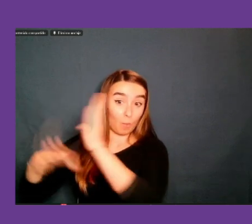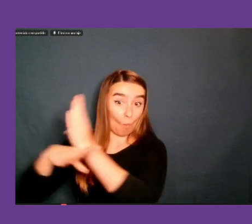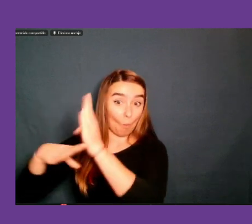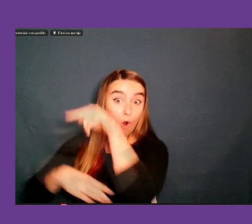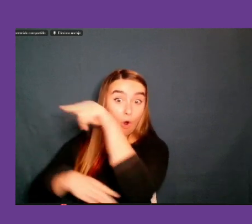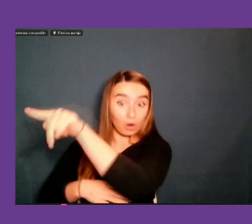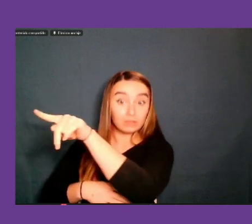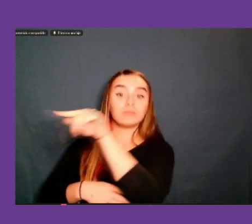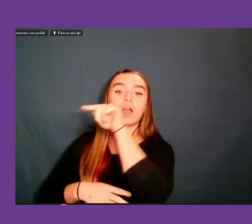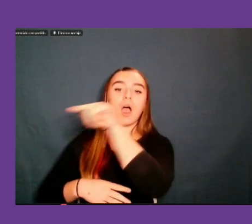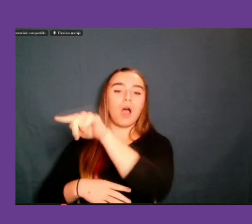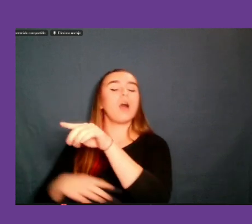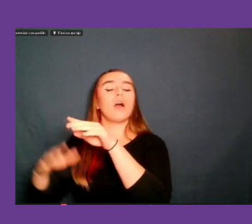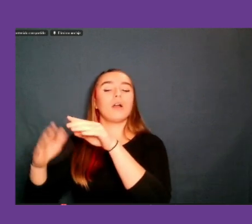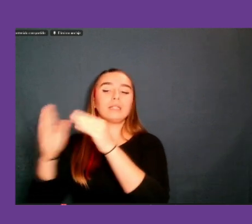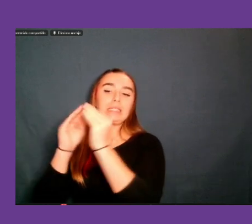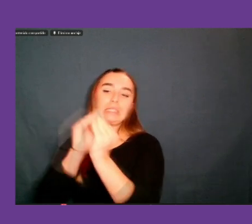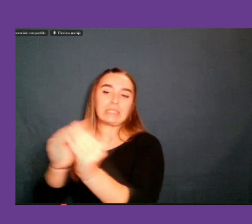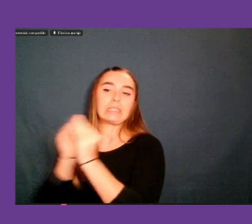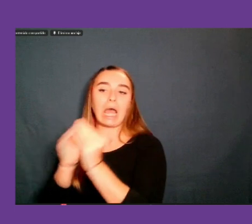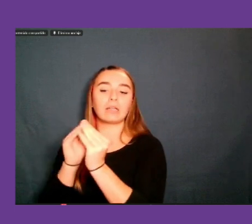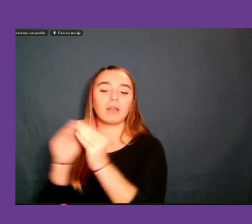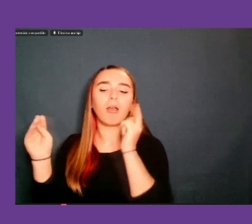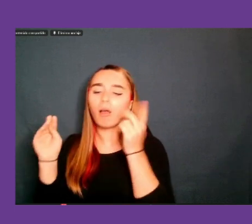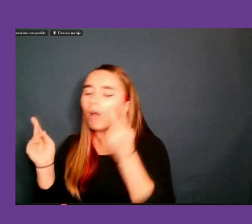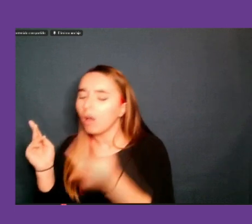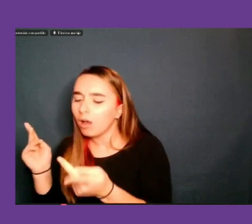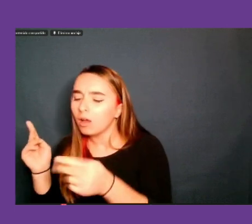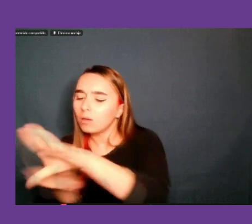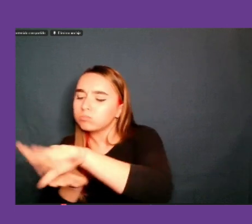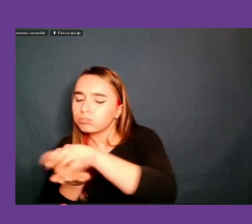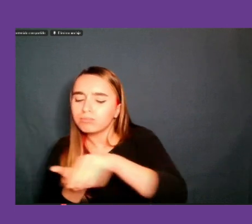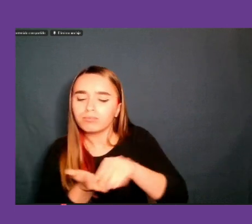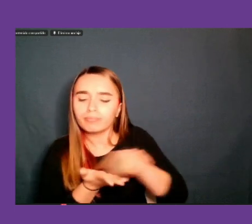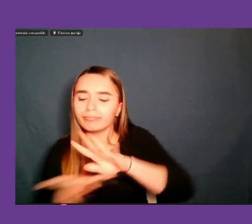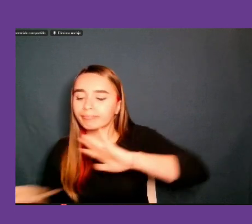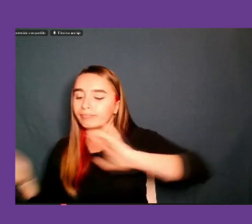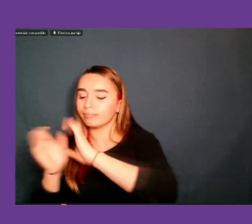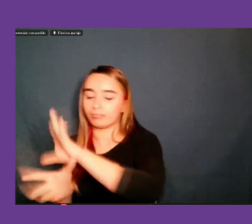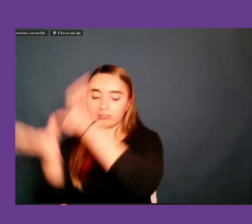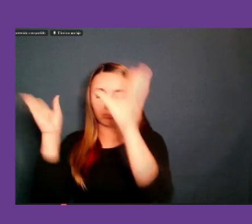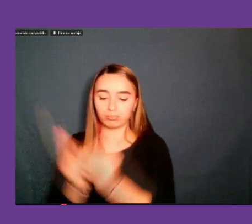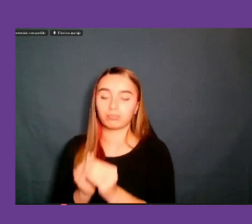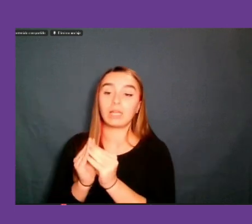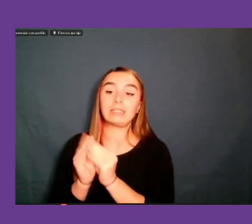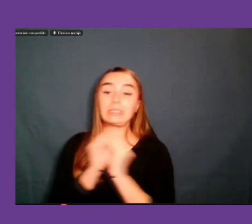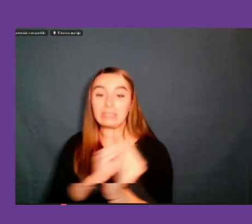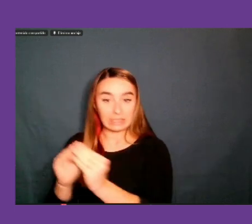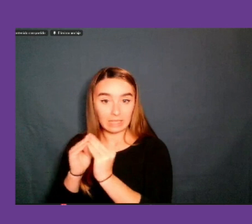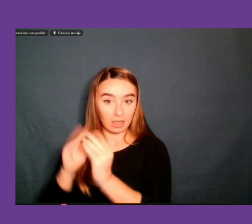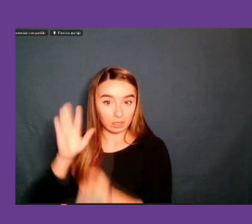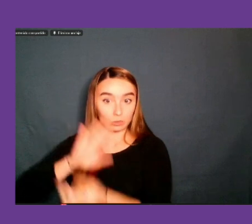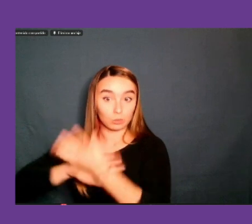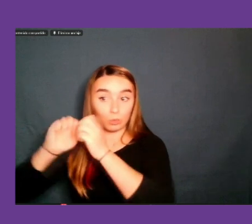the accessibility standards after listening to consumers and industry. Here, as you already kind of understood,